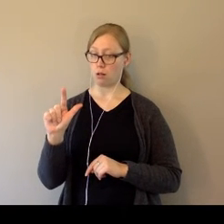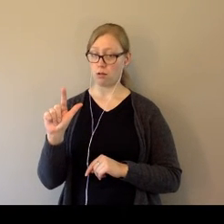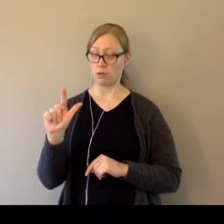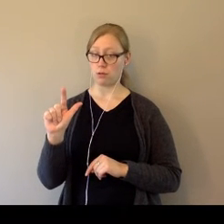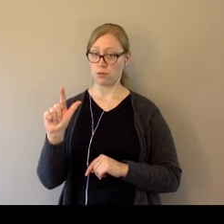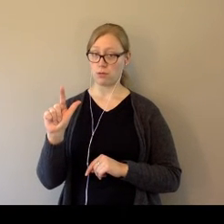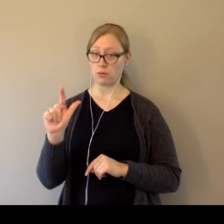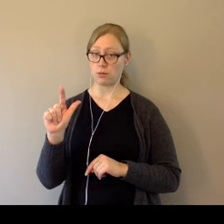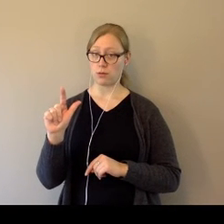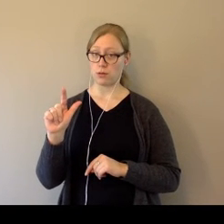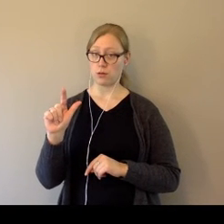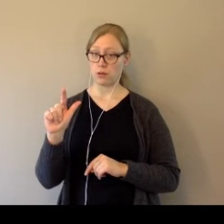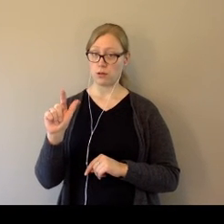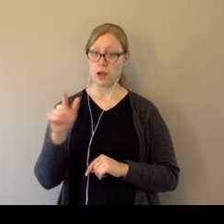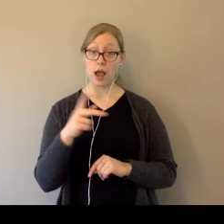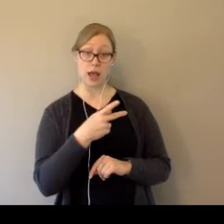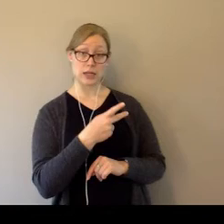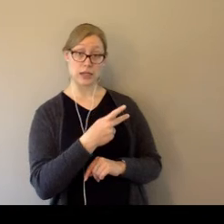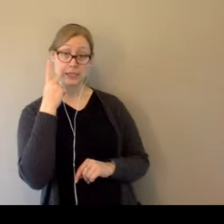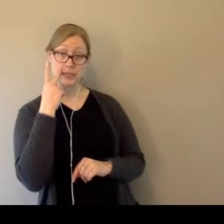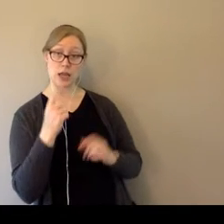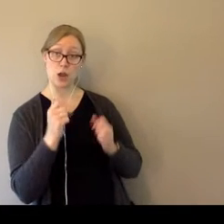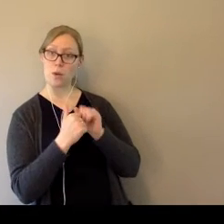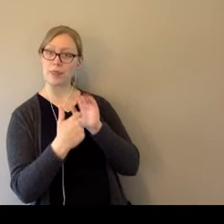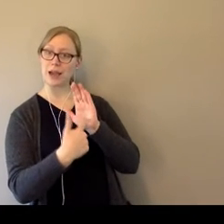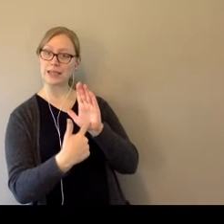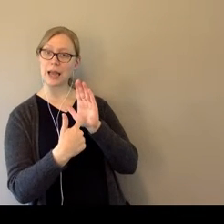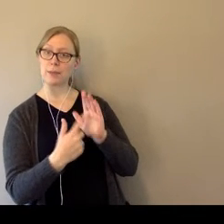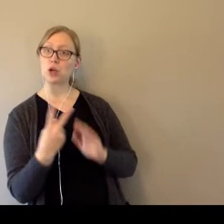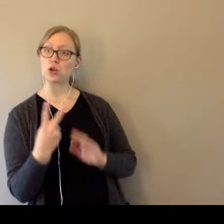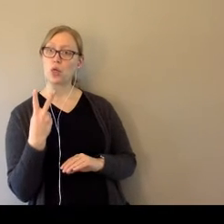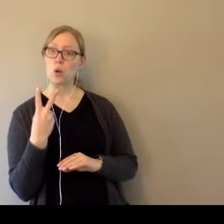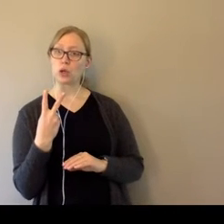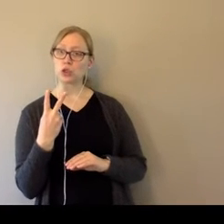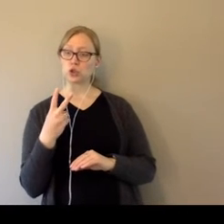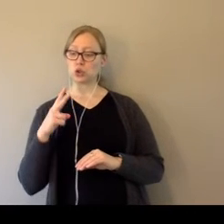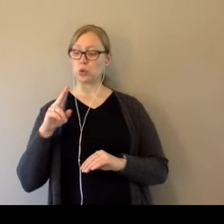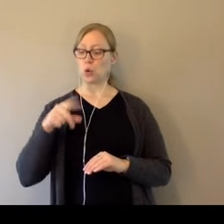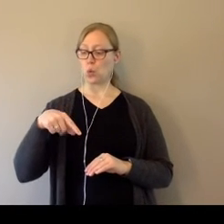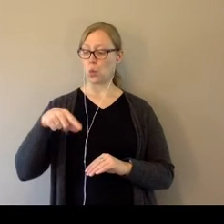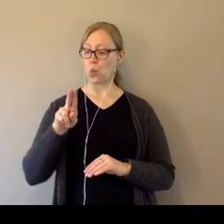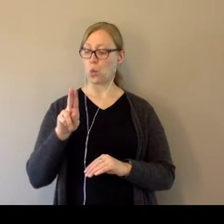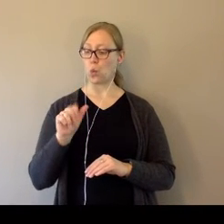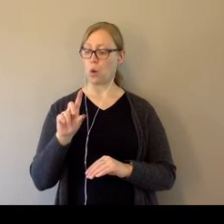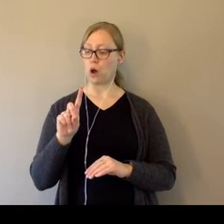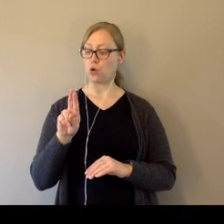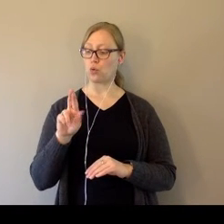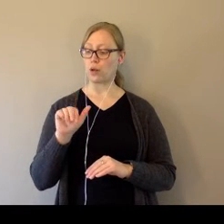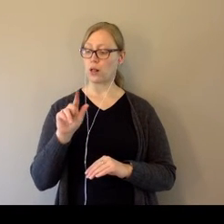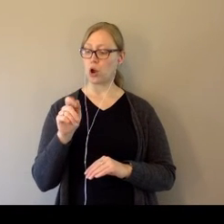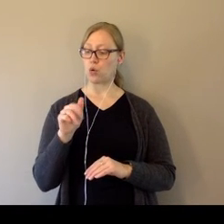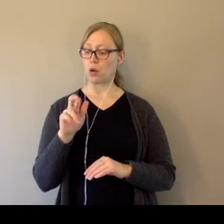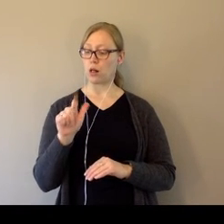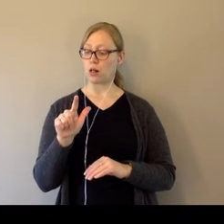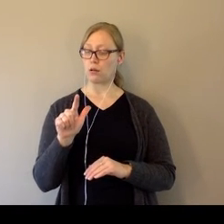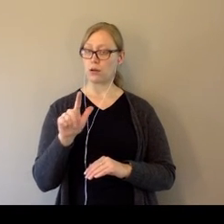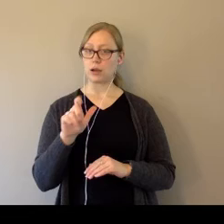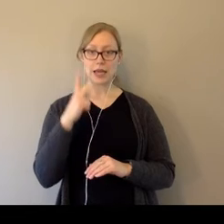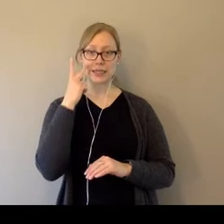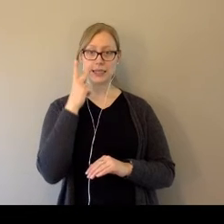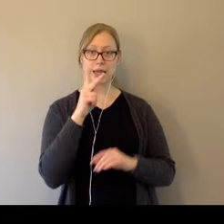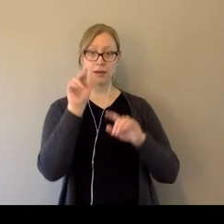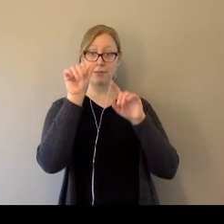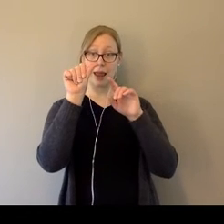We can see both those things in these two quadrilaterals. So you can see in the diagrams that we have quadrilateral A, B, C,